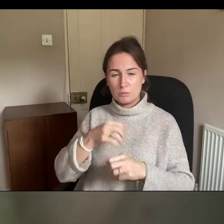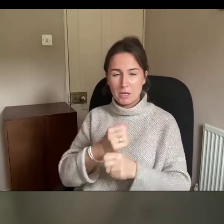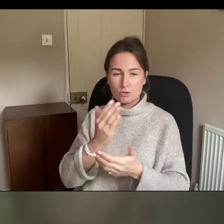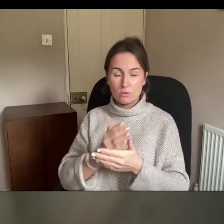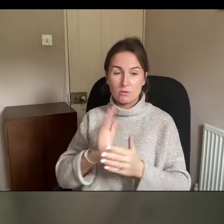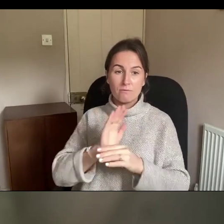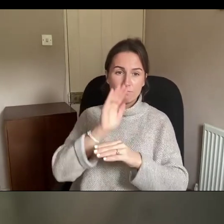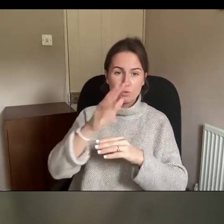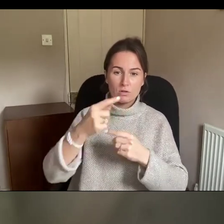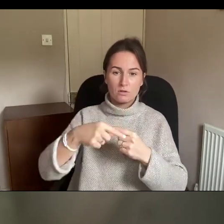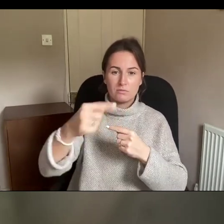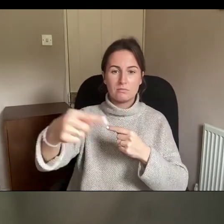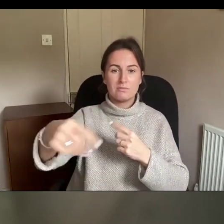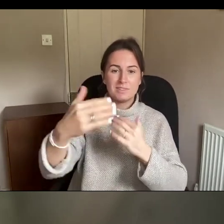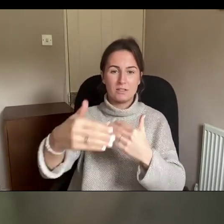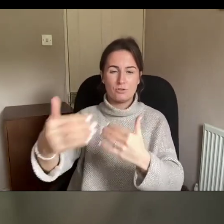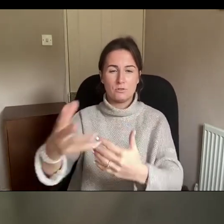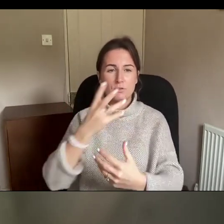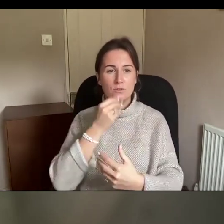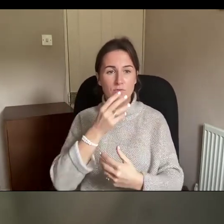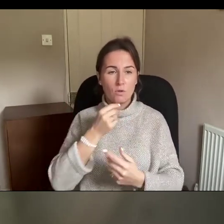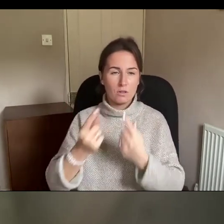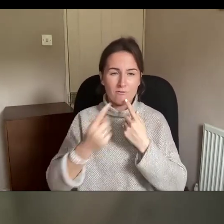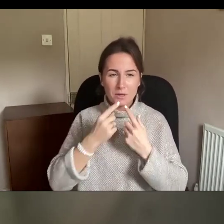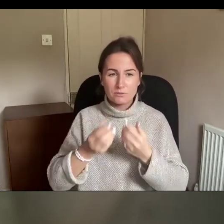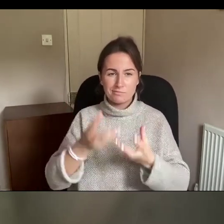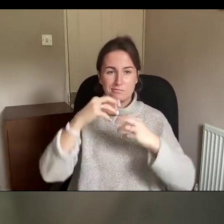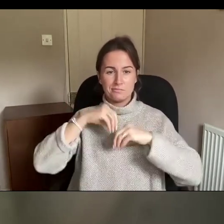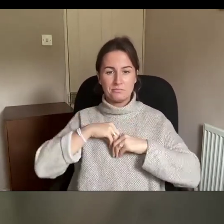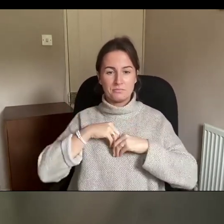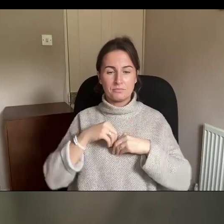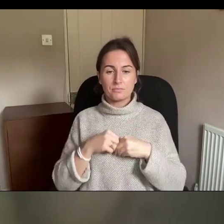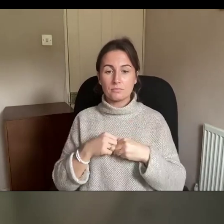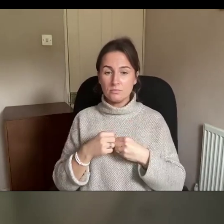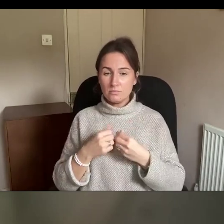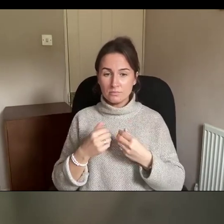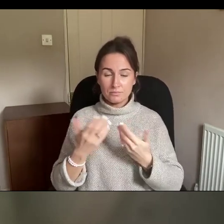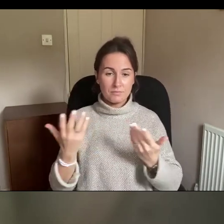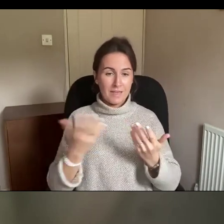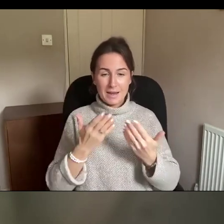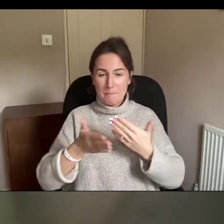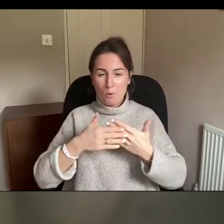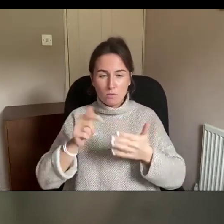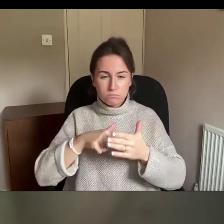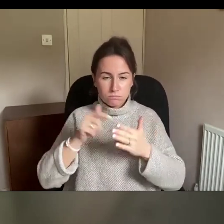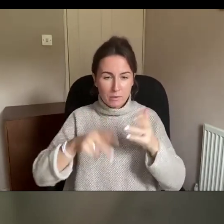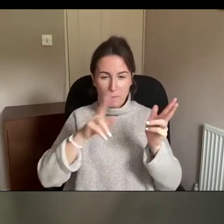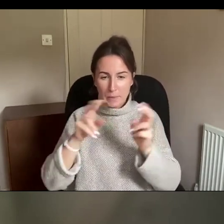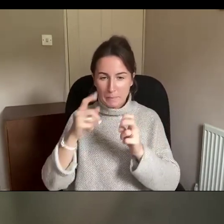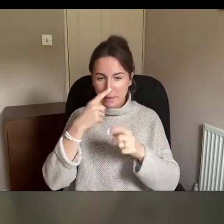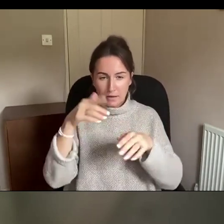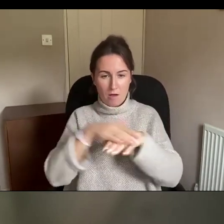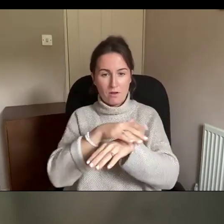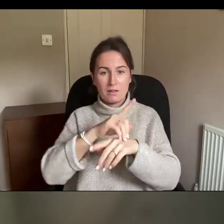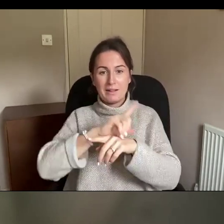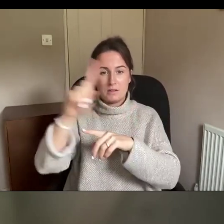informative. And any suggestions as well about kind of other themes that you'd like to explore in future. So let